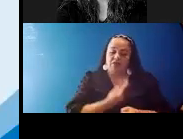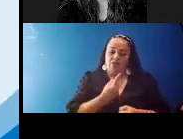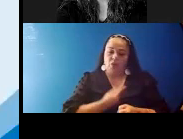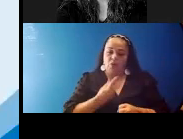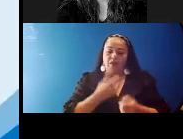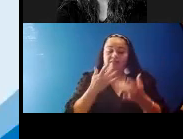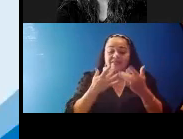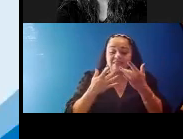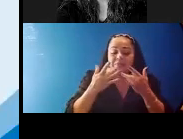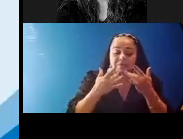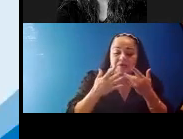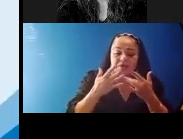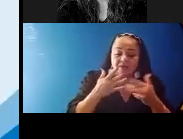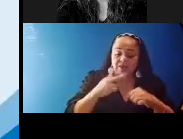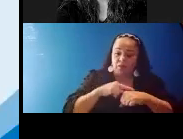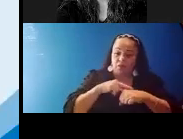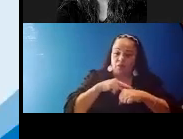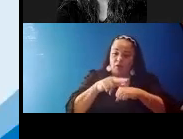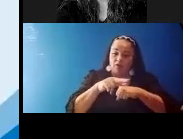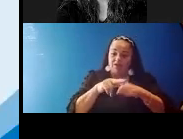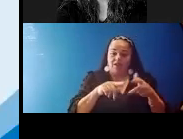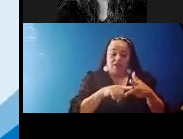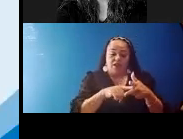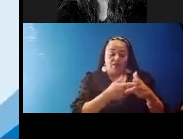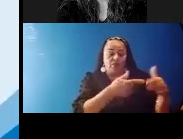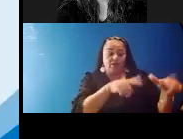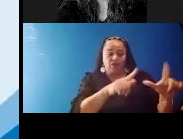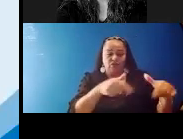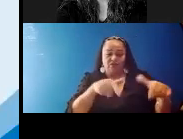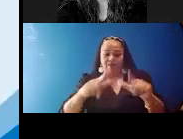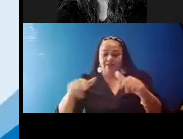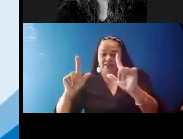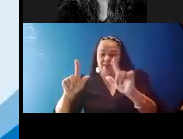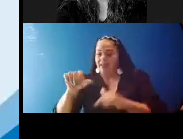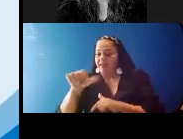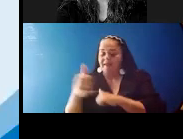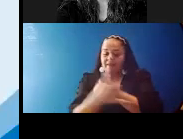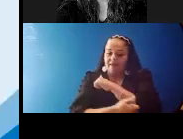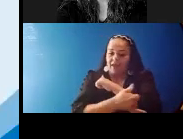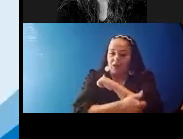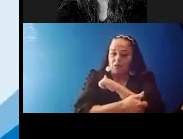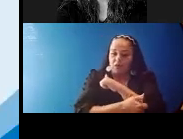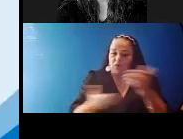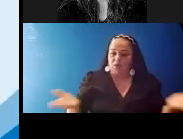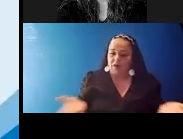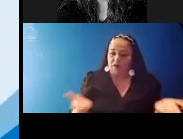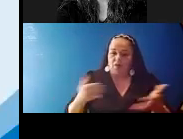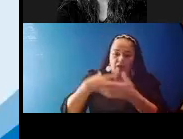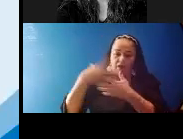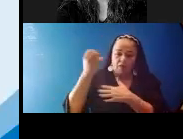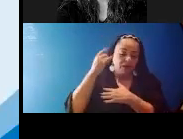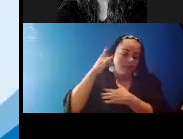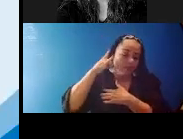disparities that Sam referenced in those initial slides, if you, in any county you are in California, outside of California,